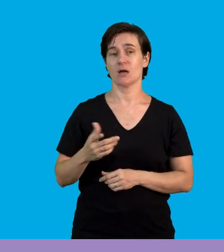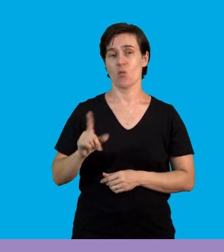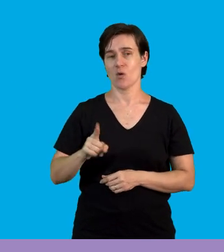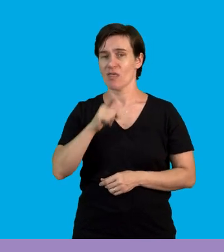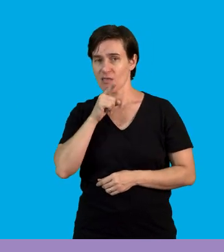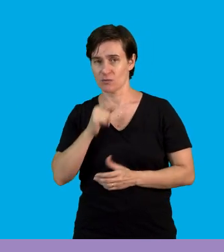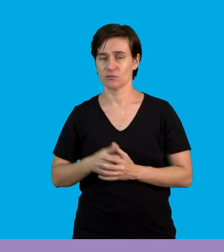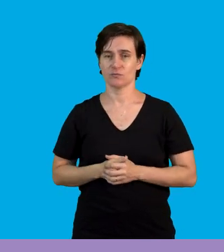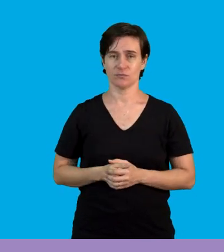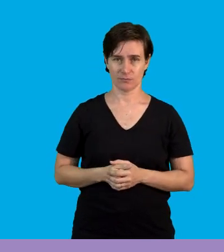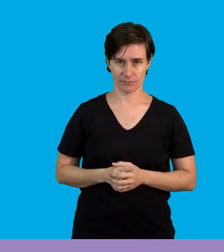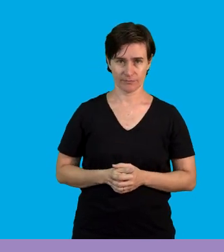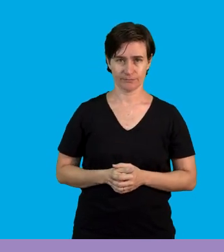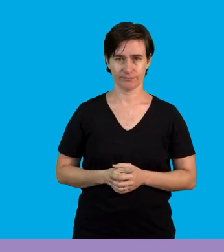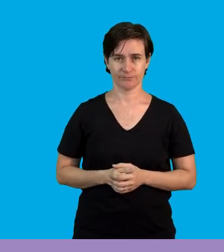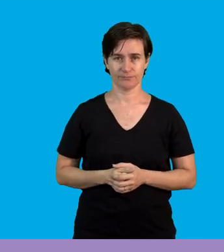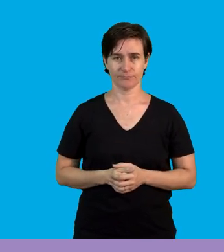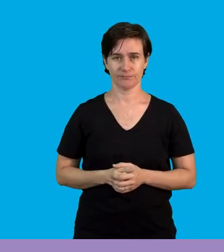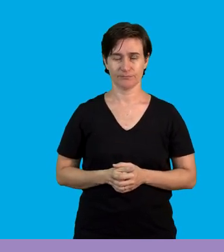375 divided by